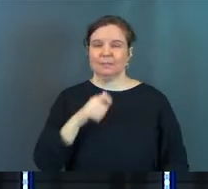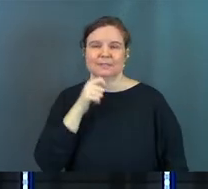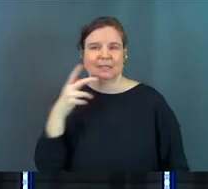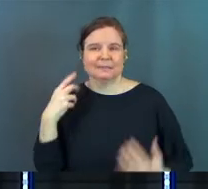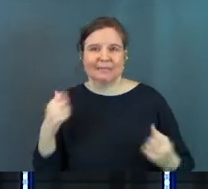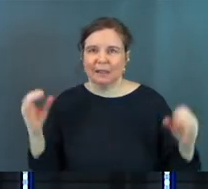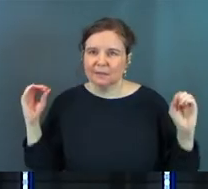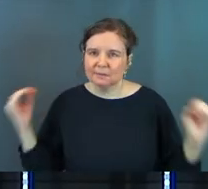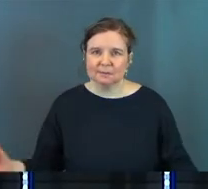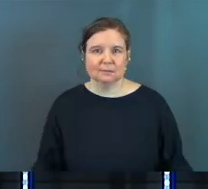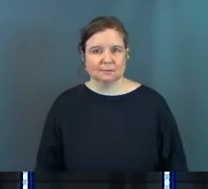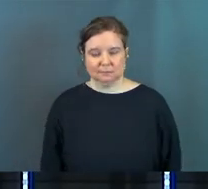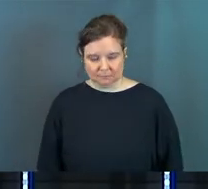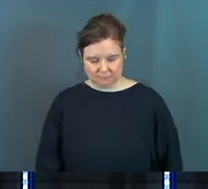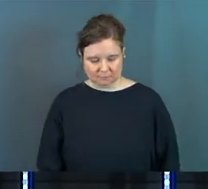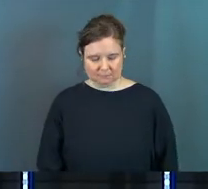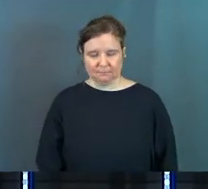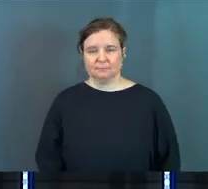doesn't heal us at all.